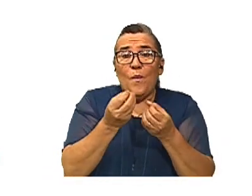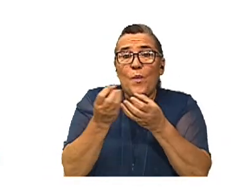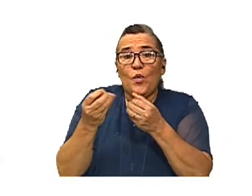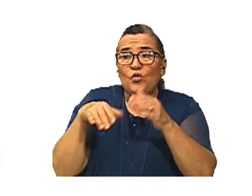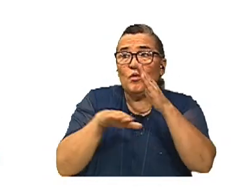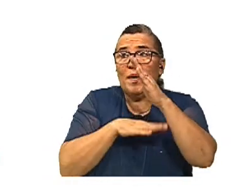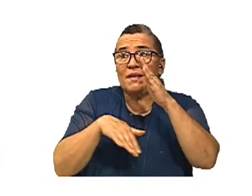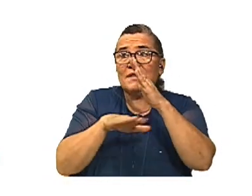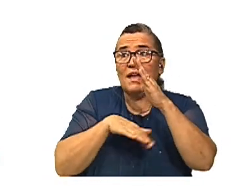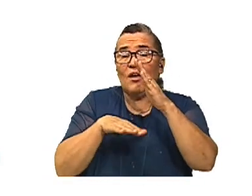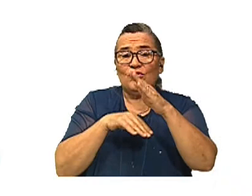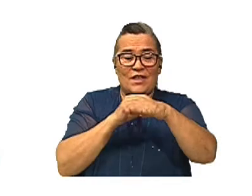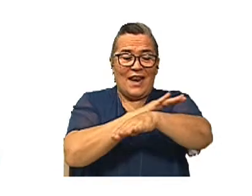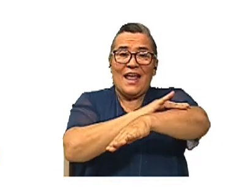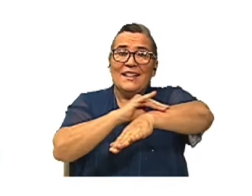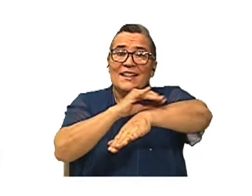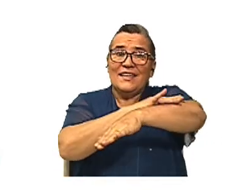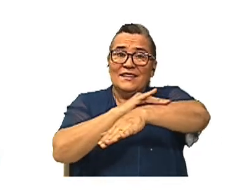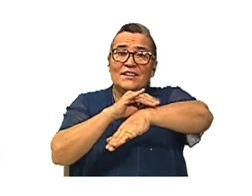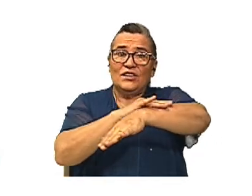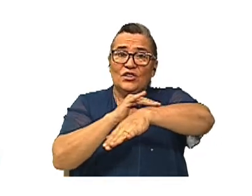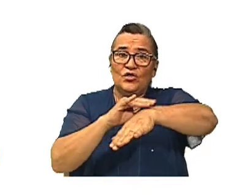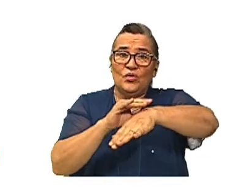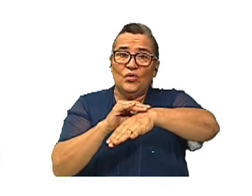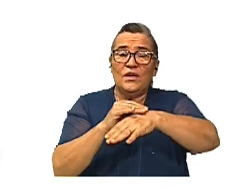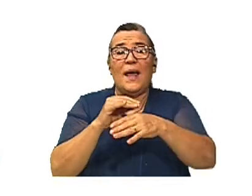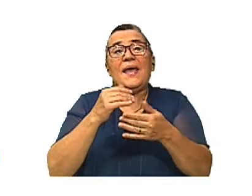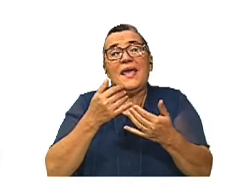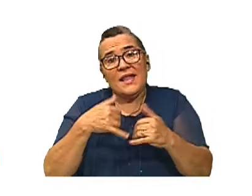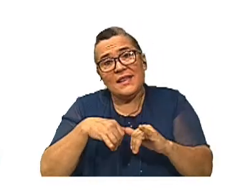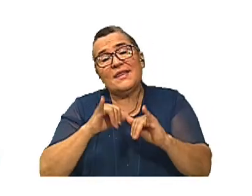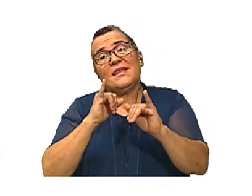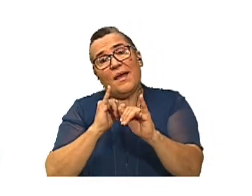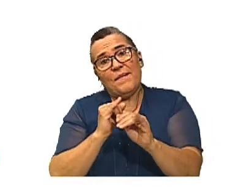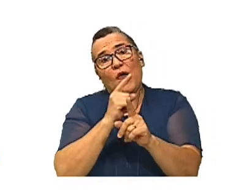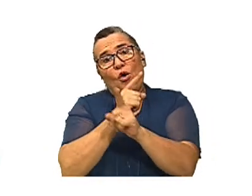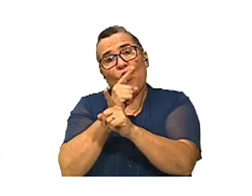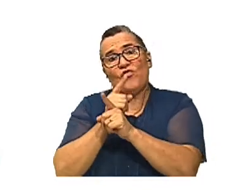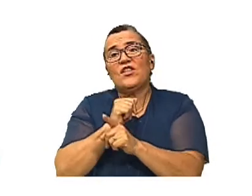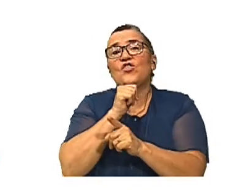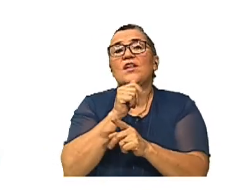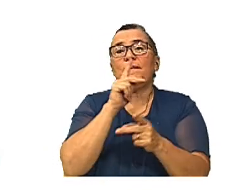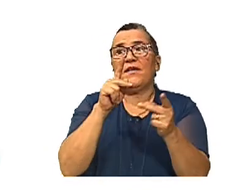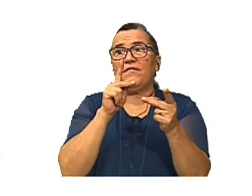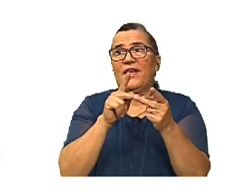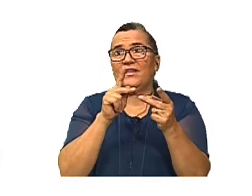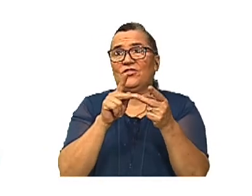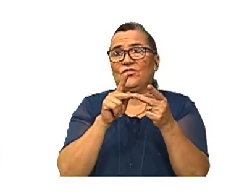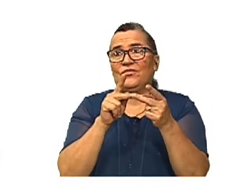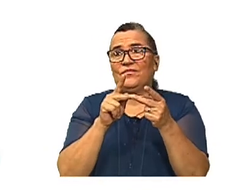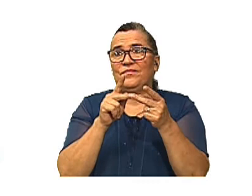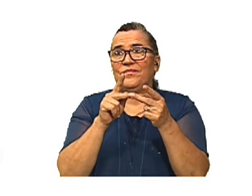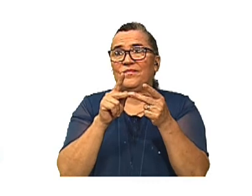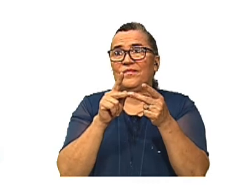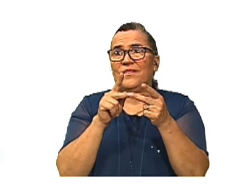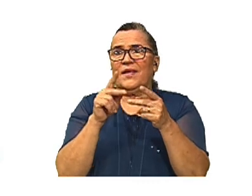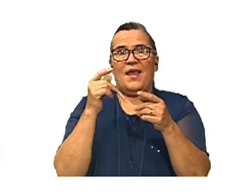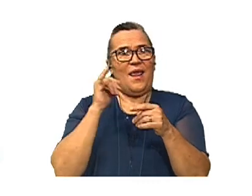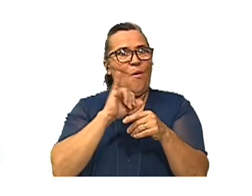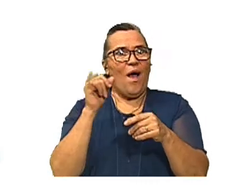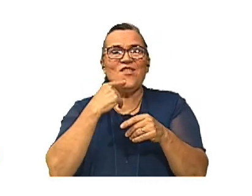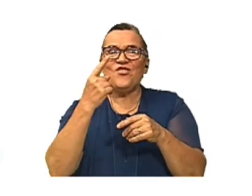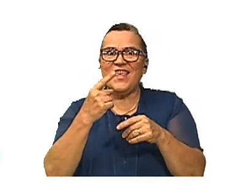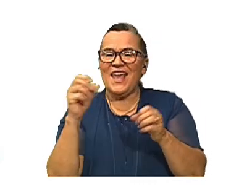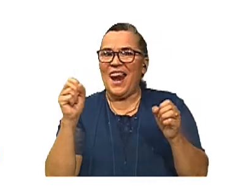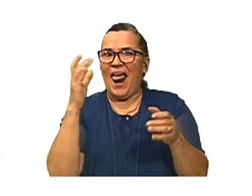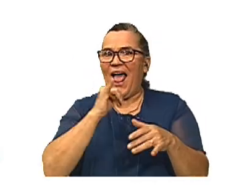on skin texture while correcting imperfections. Like magic, right? That's why I was mentioning before that